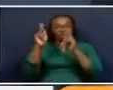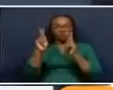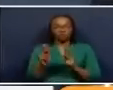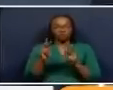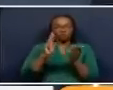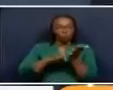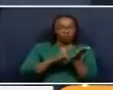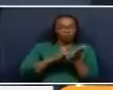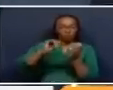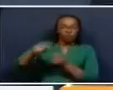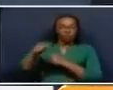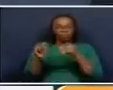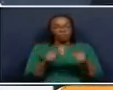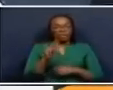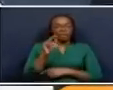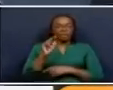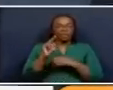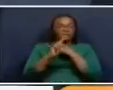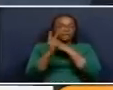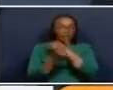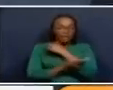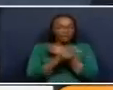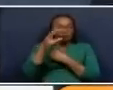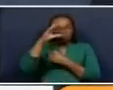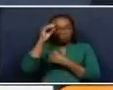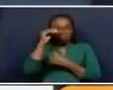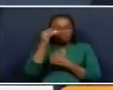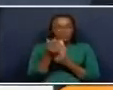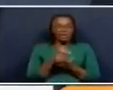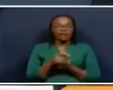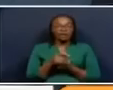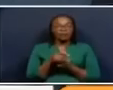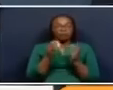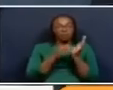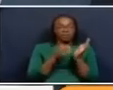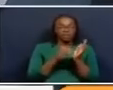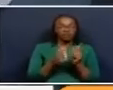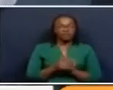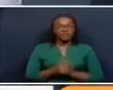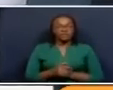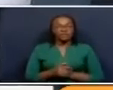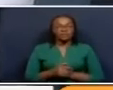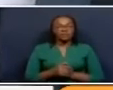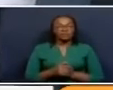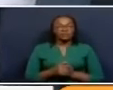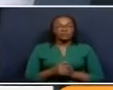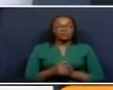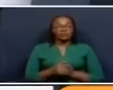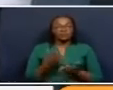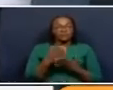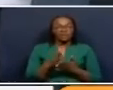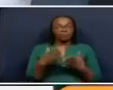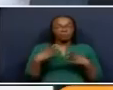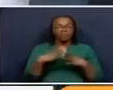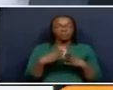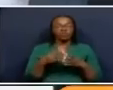Bay, Kirinyaga, Mombasa even, Machakos. There's some battleground states. There's going to be some